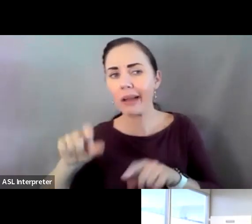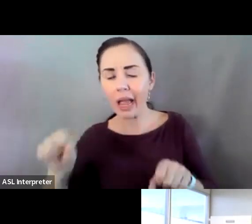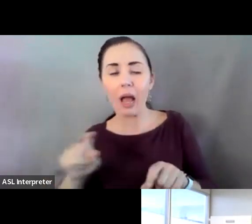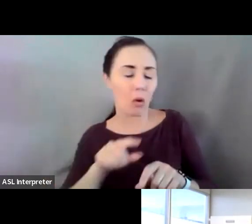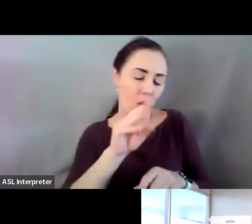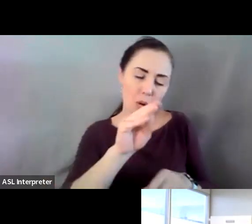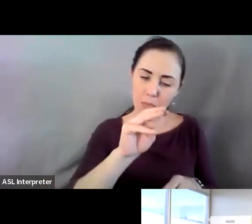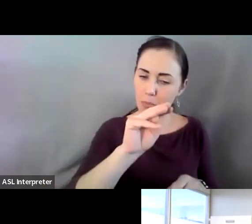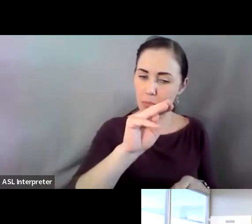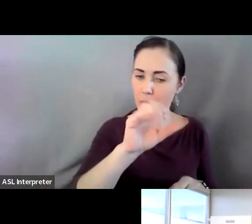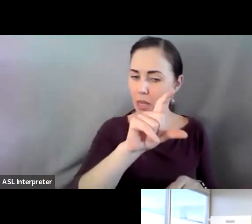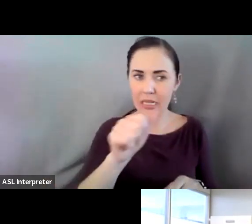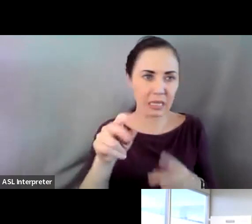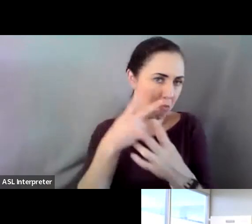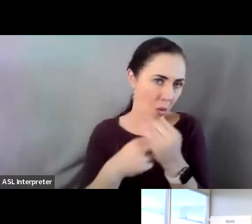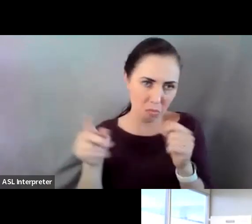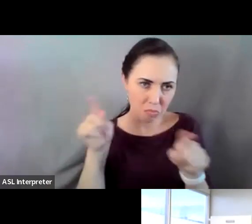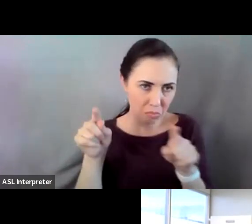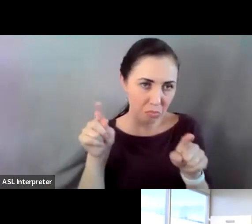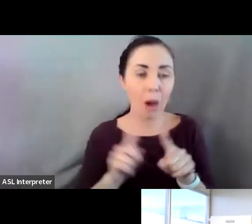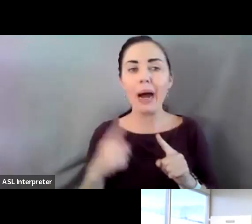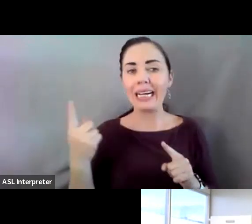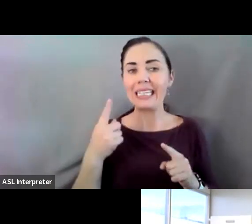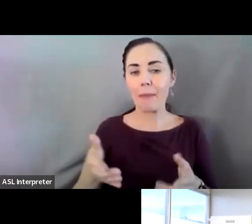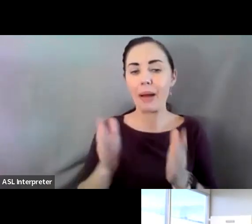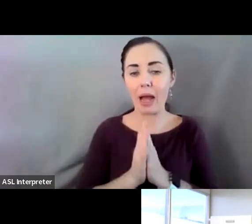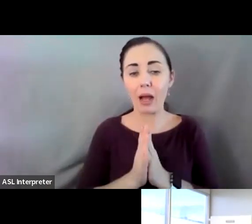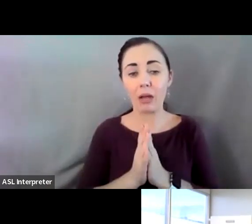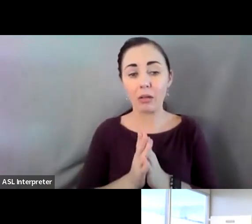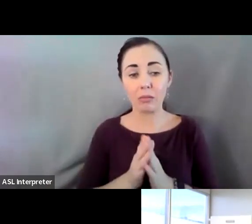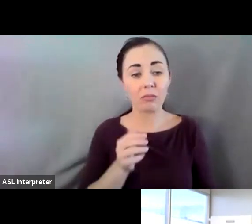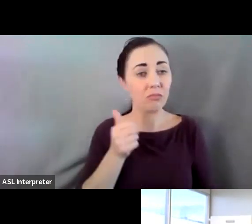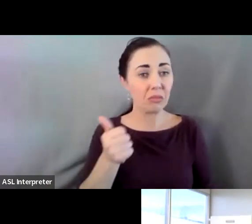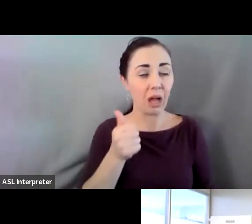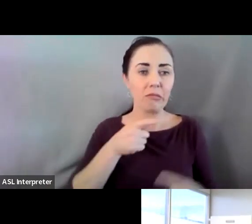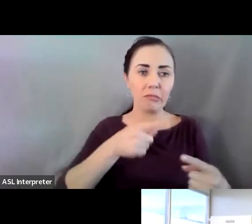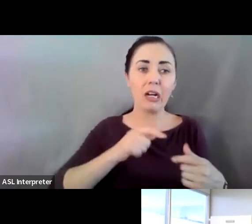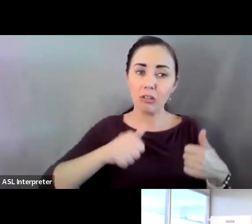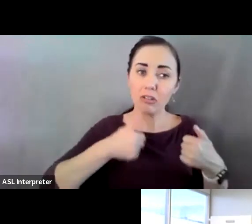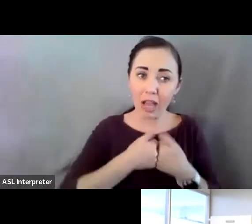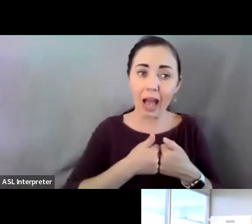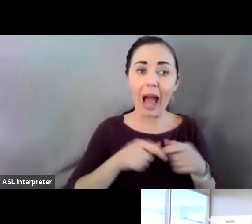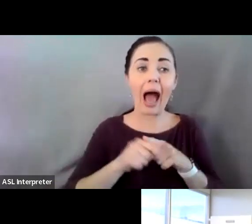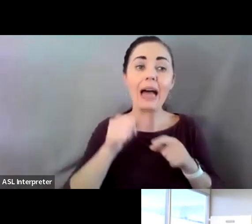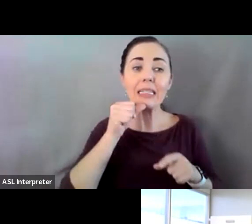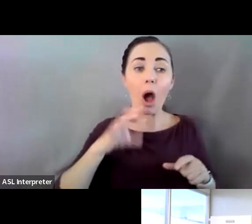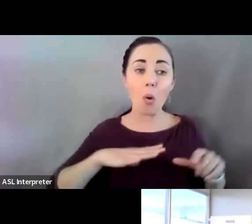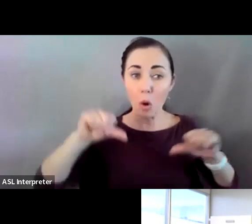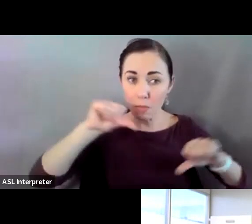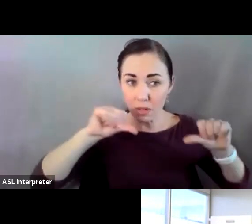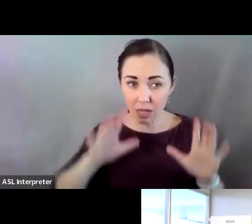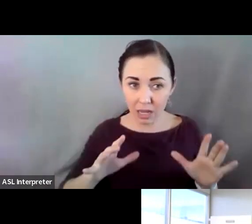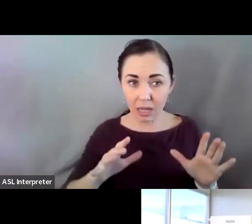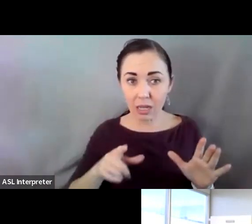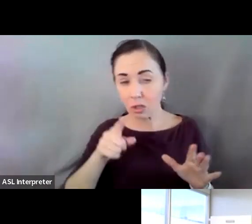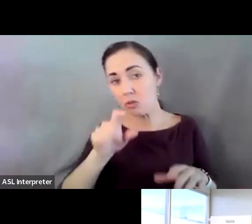you, is someone asked, did you have challenges as a woman scientist? And I see you're in the